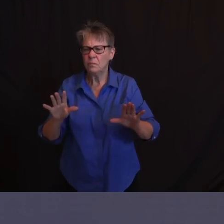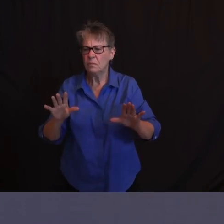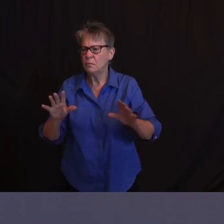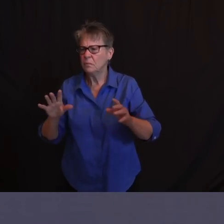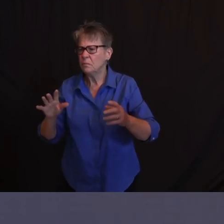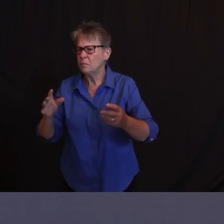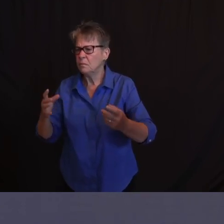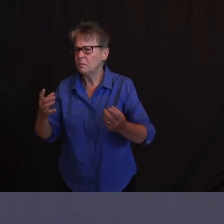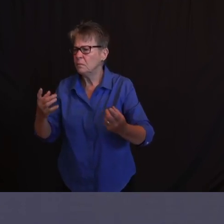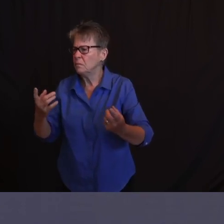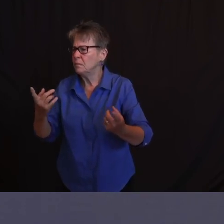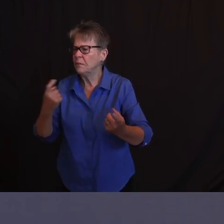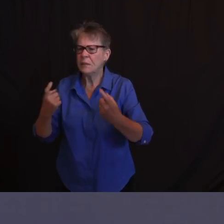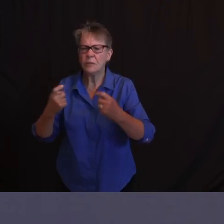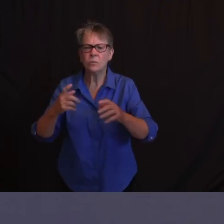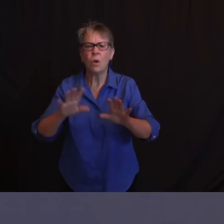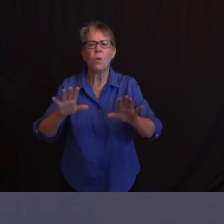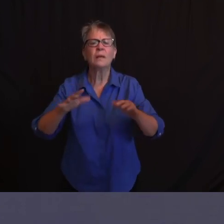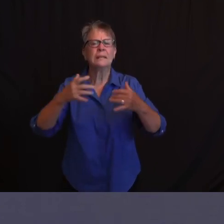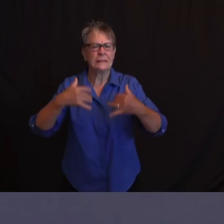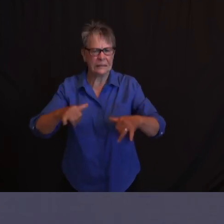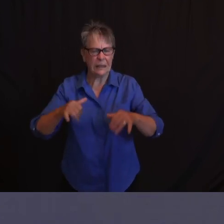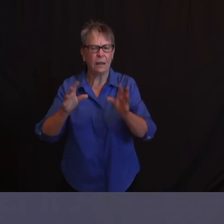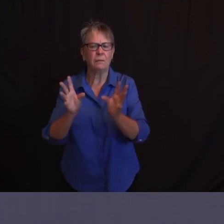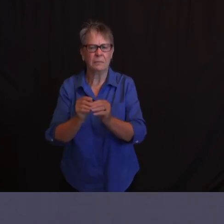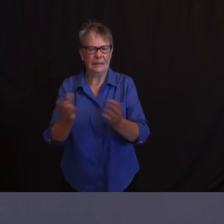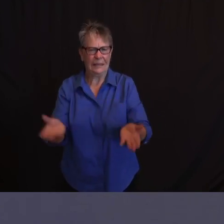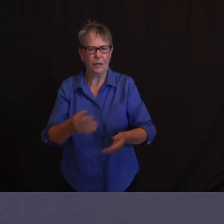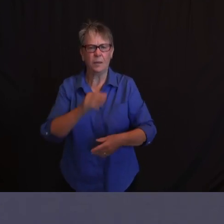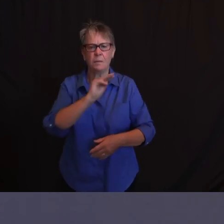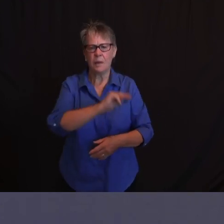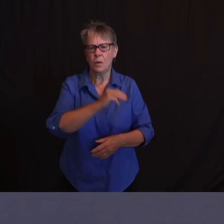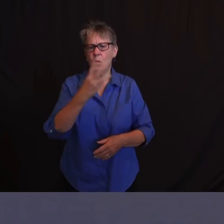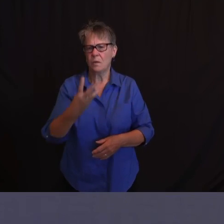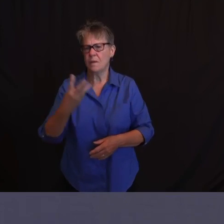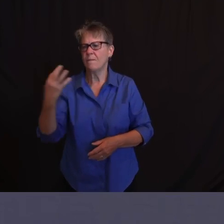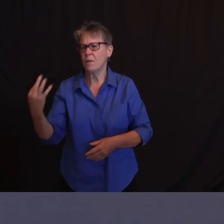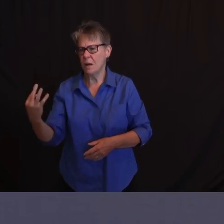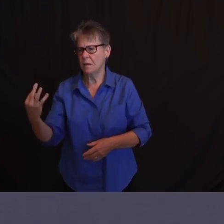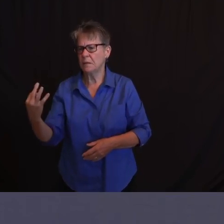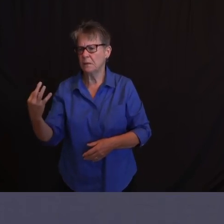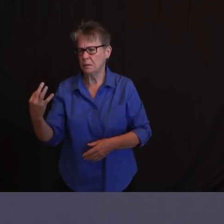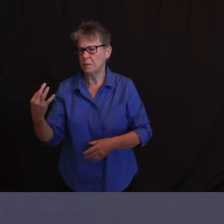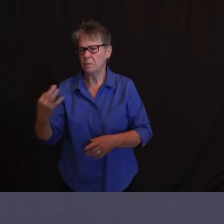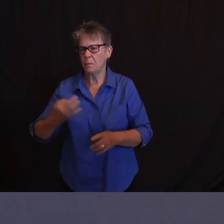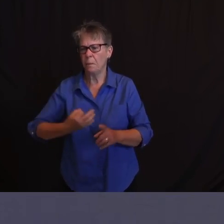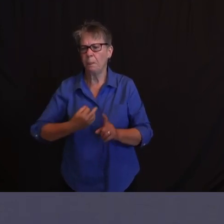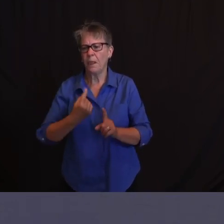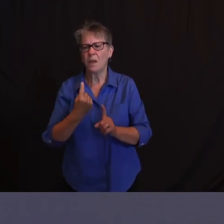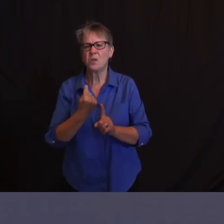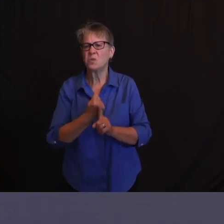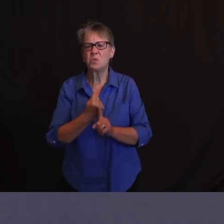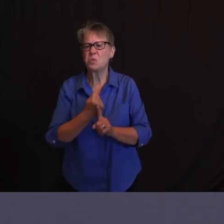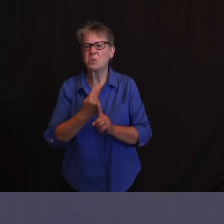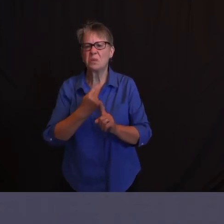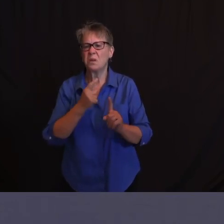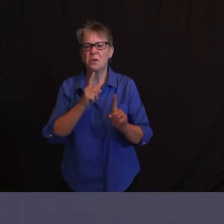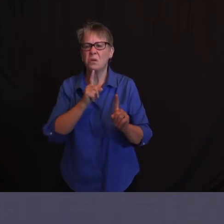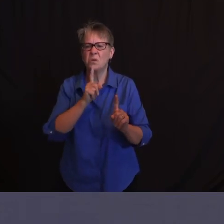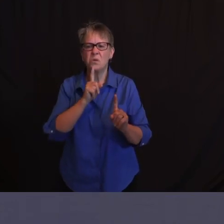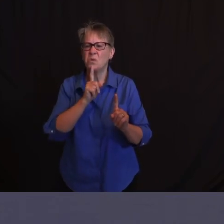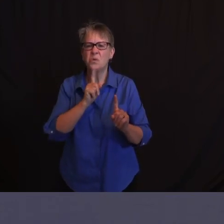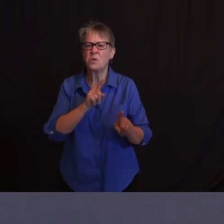Wednesday, Friday mode this week. So we'll be with you virtually tomorrow as if it were a weekend day. We'll be back live at 1 o'clock on